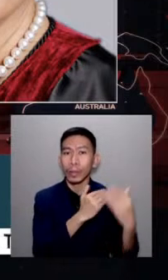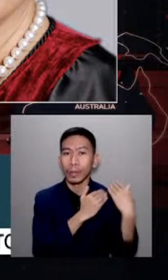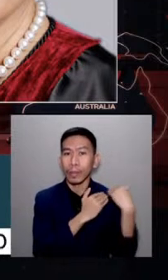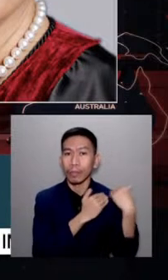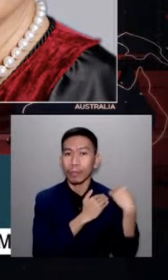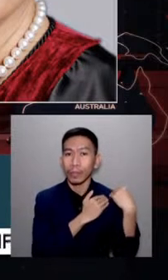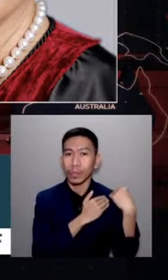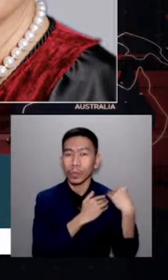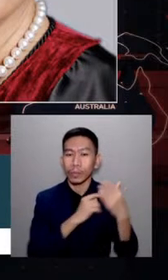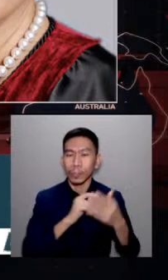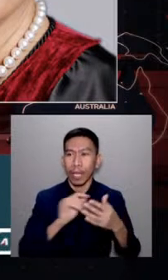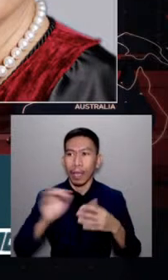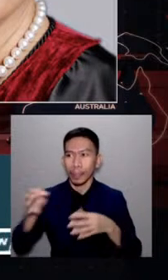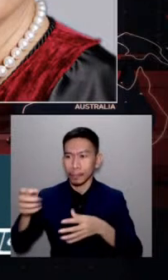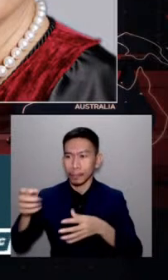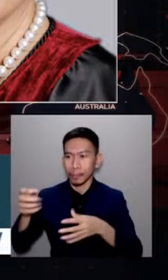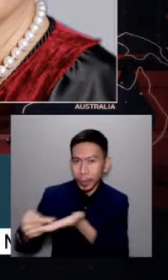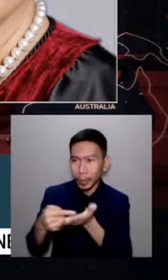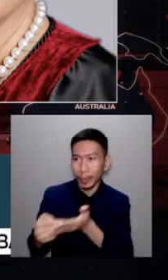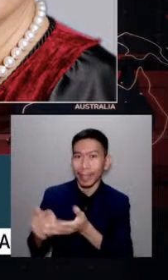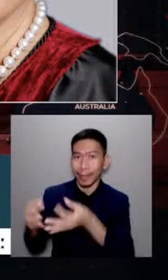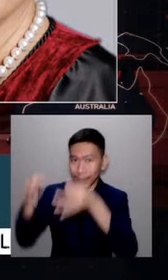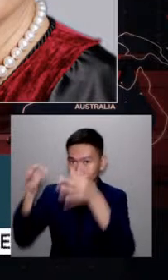to write the resolution,